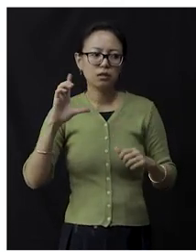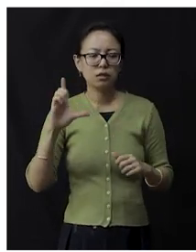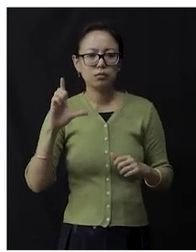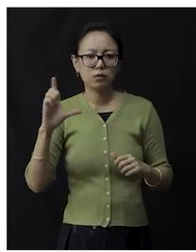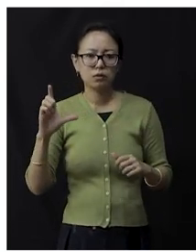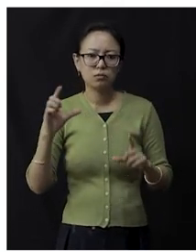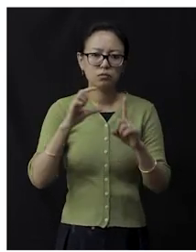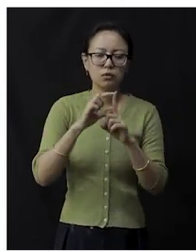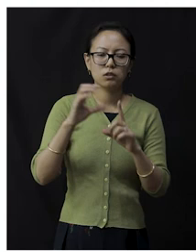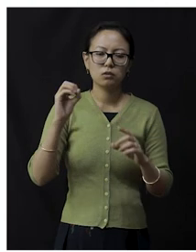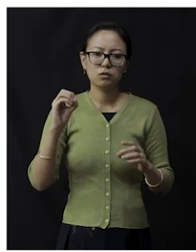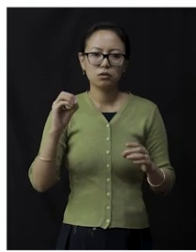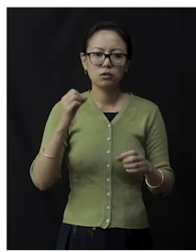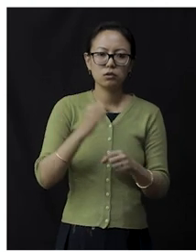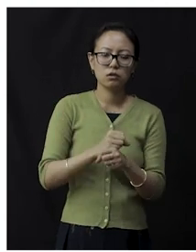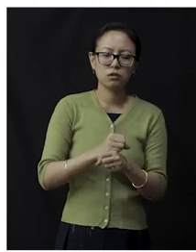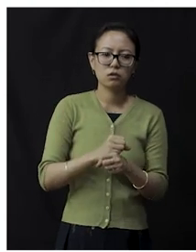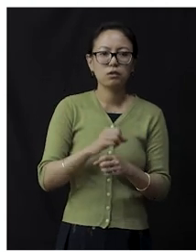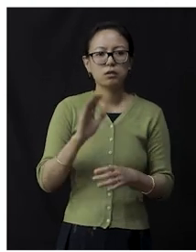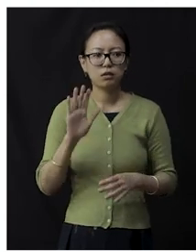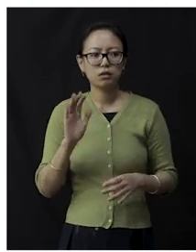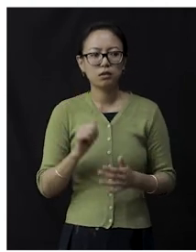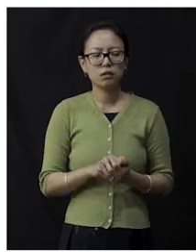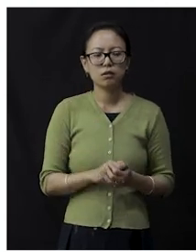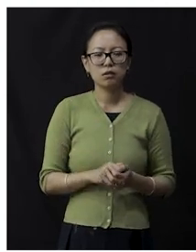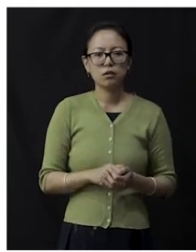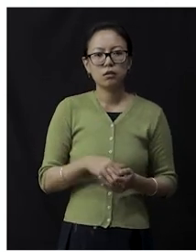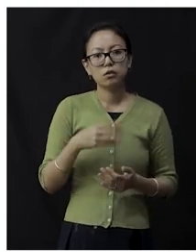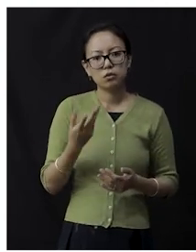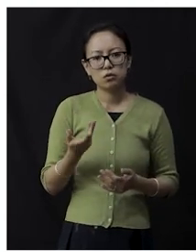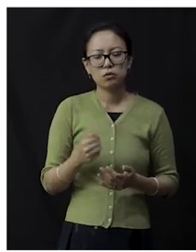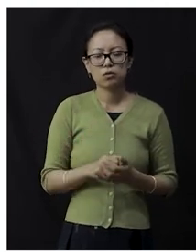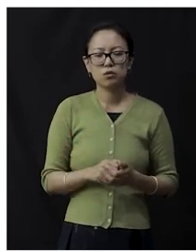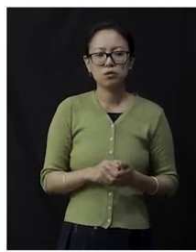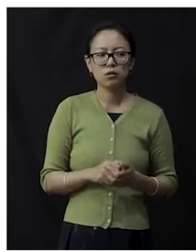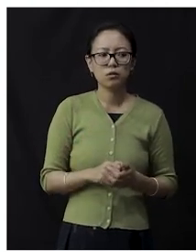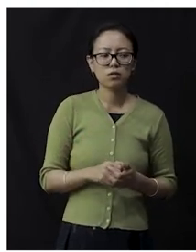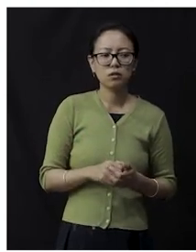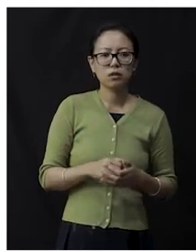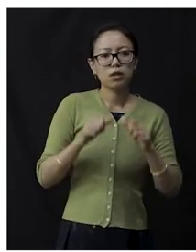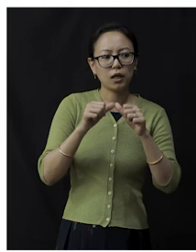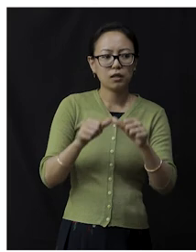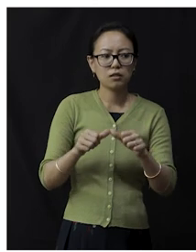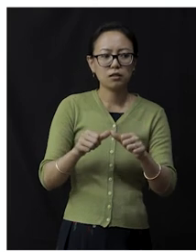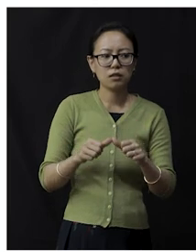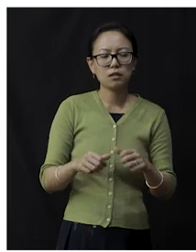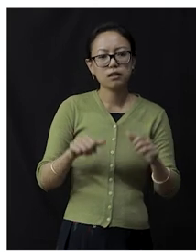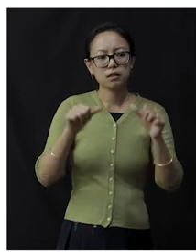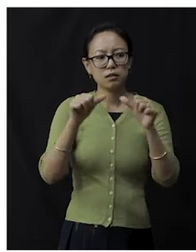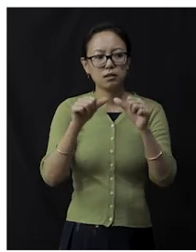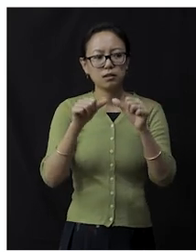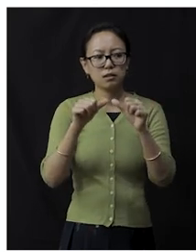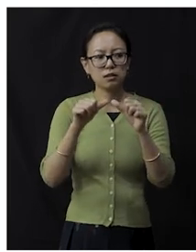B. So B is your ball. After B, letter C comes. So that would be cat. After C,